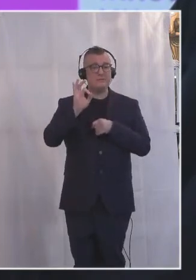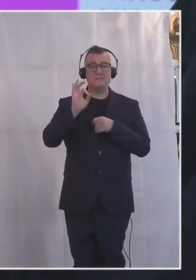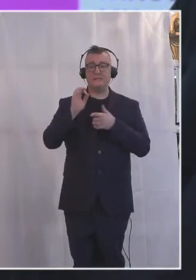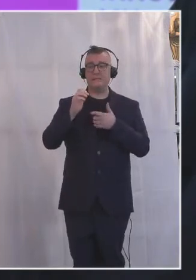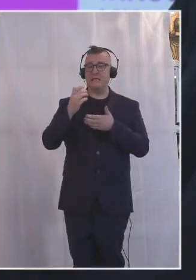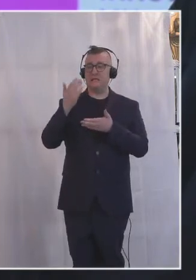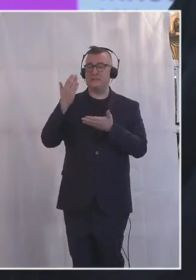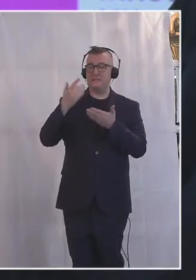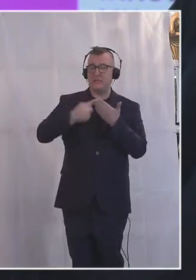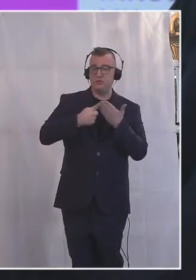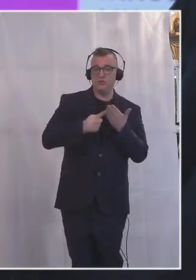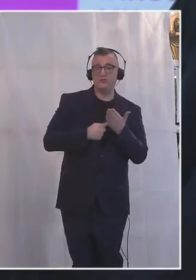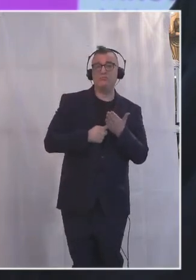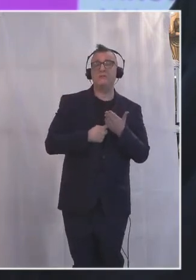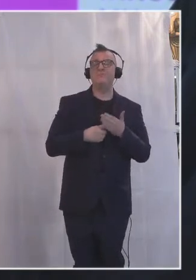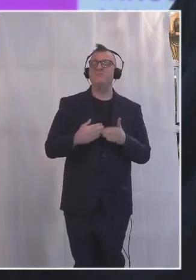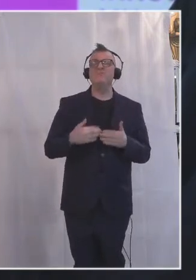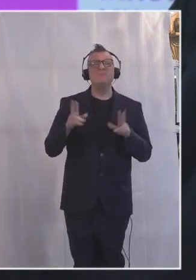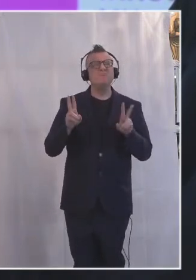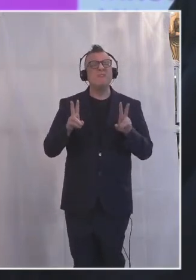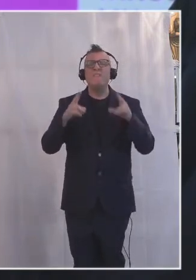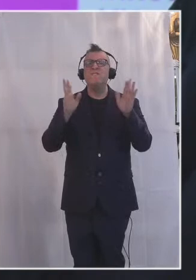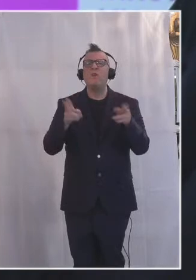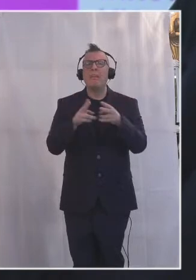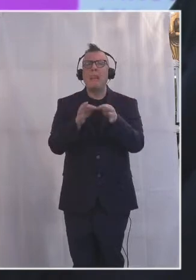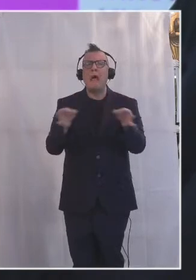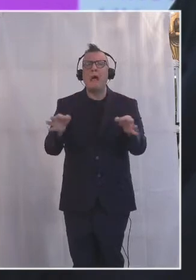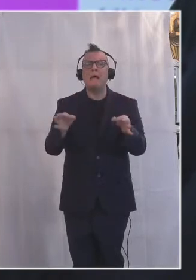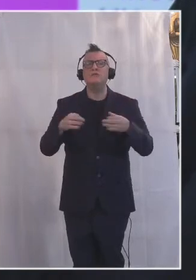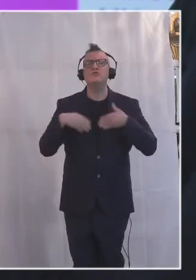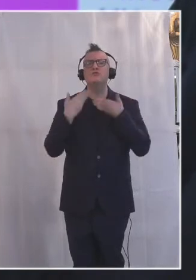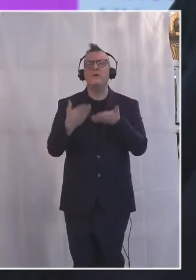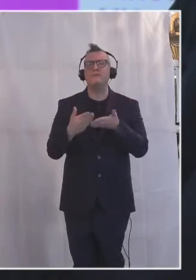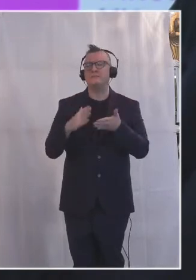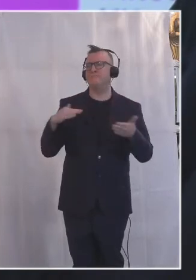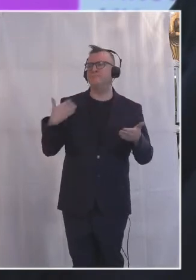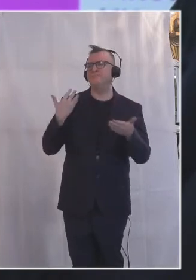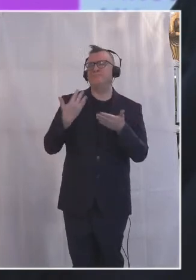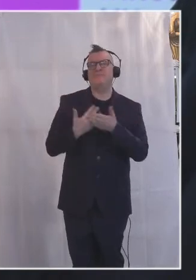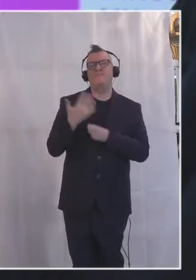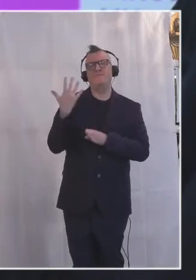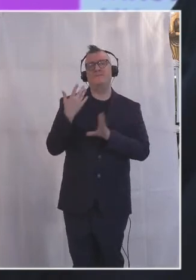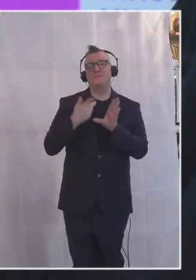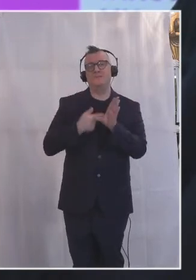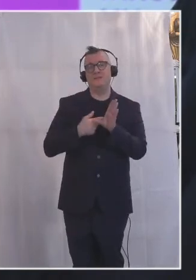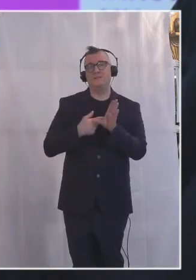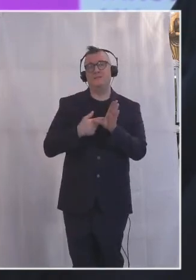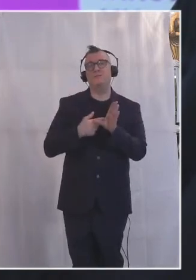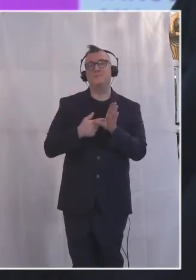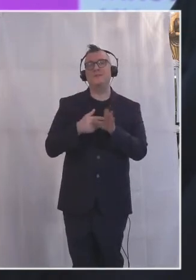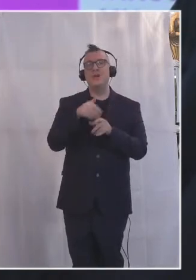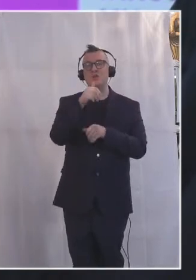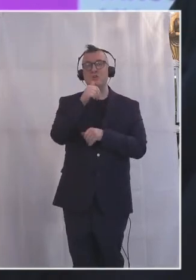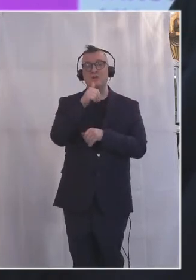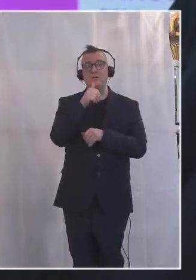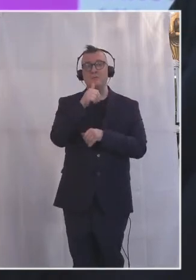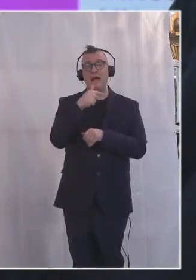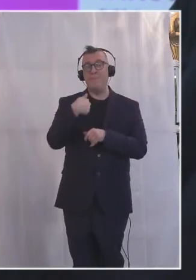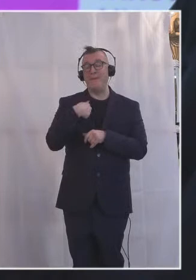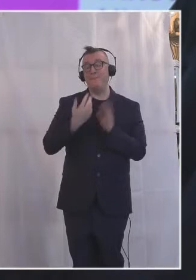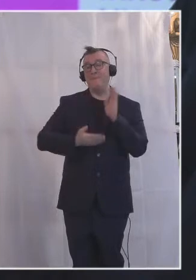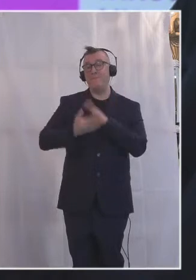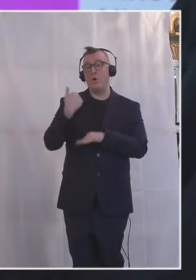frontline services for the last 15 years. And I did that after using those frontline